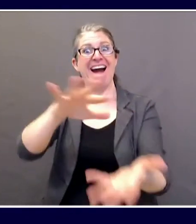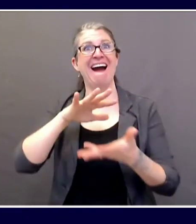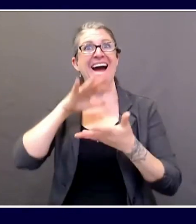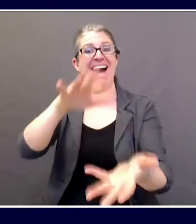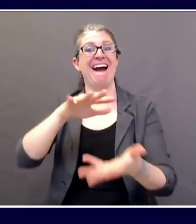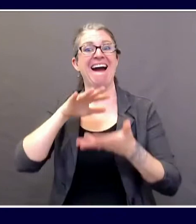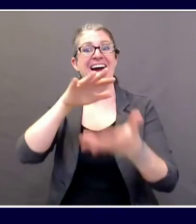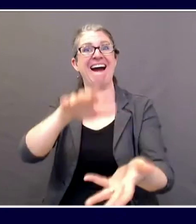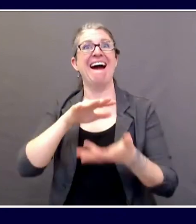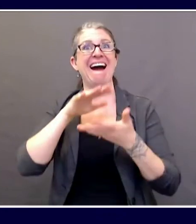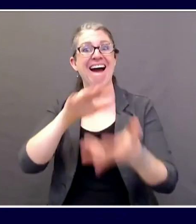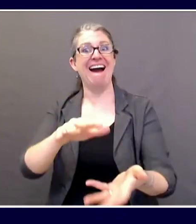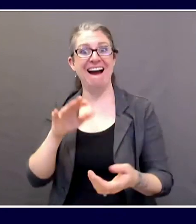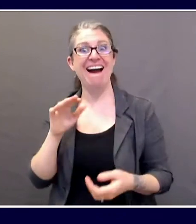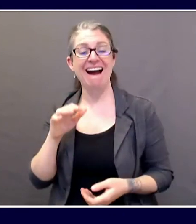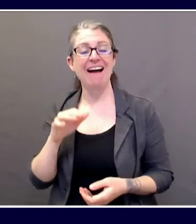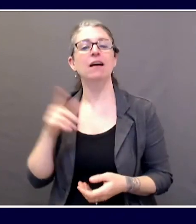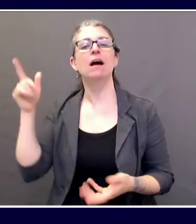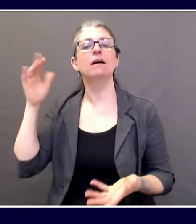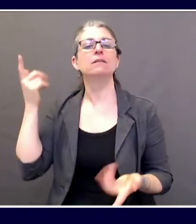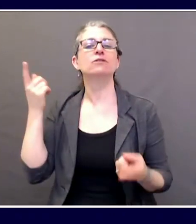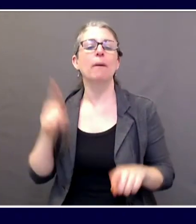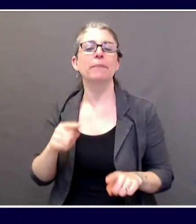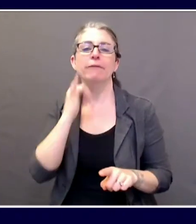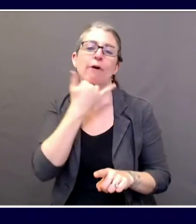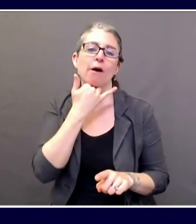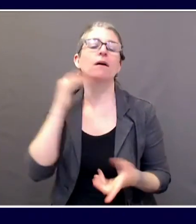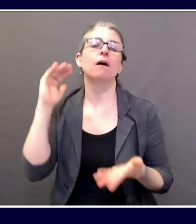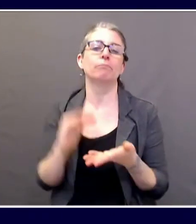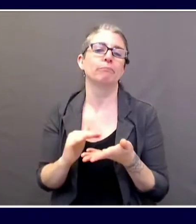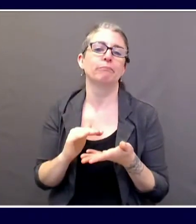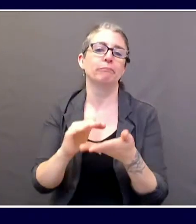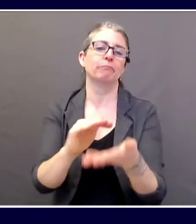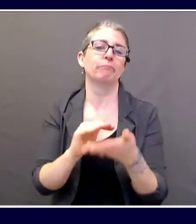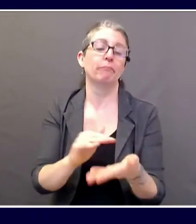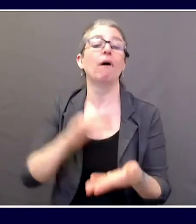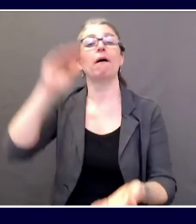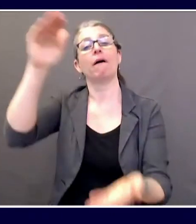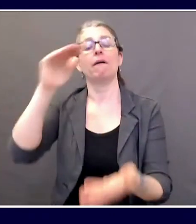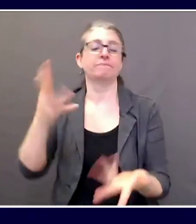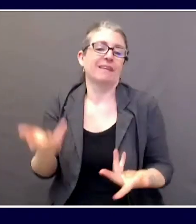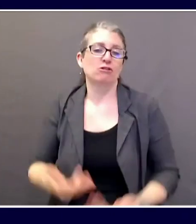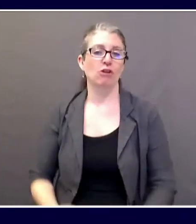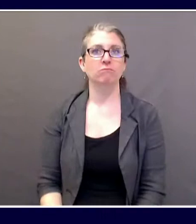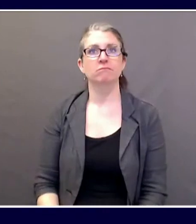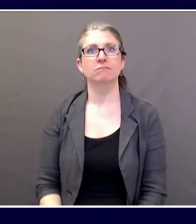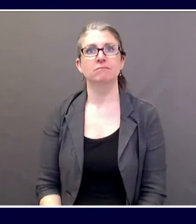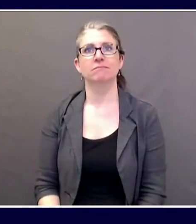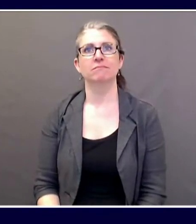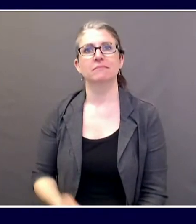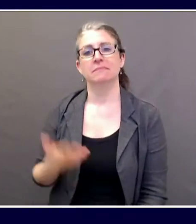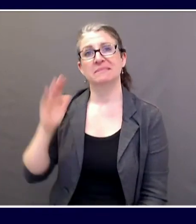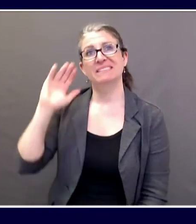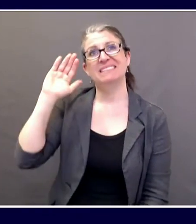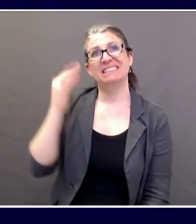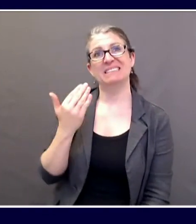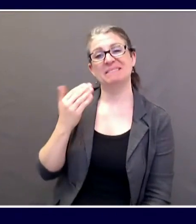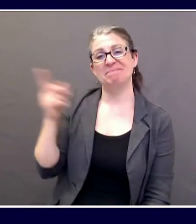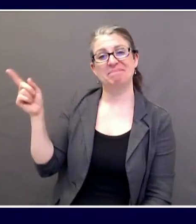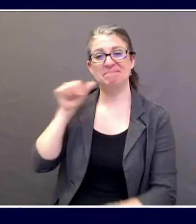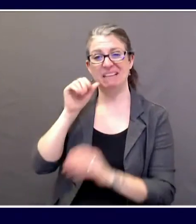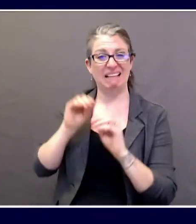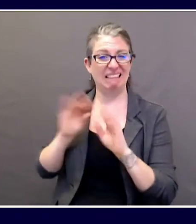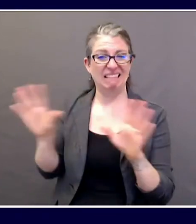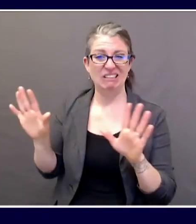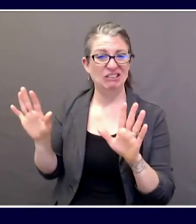answer as to whether the incident in Baltimore that was discovered and detailed also is related to this. I am